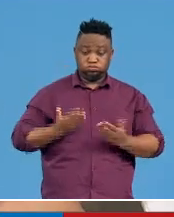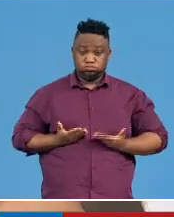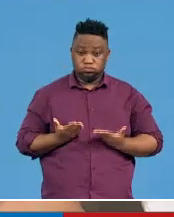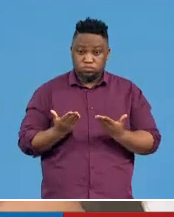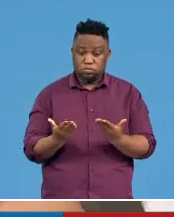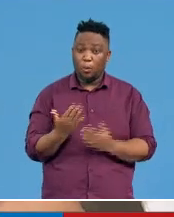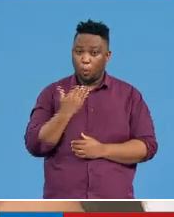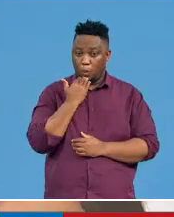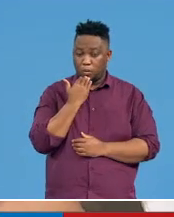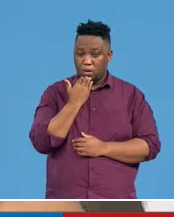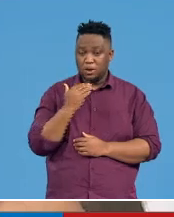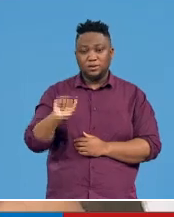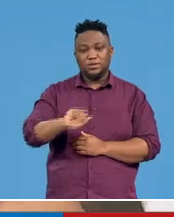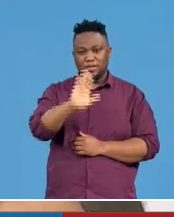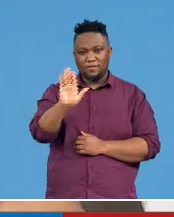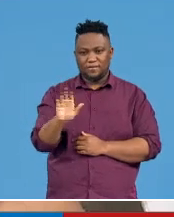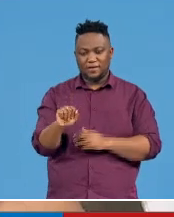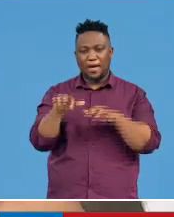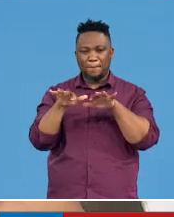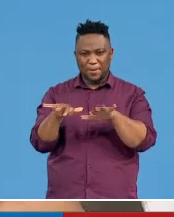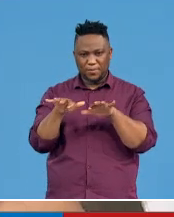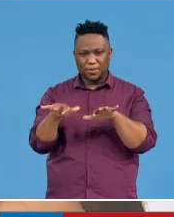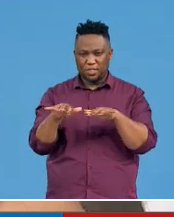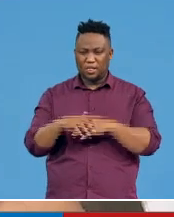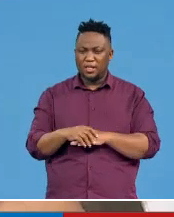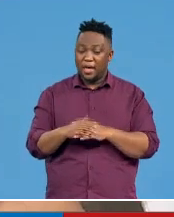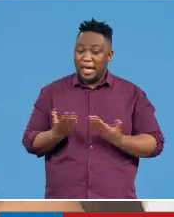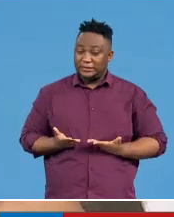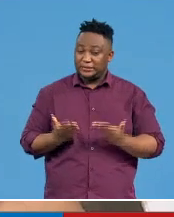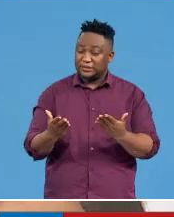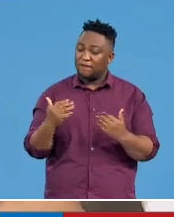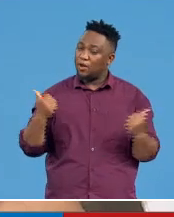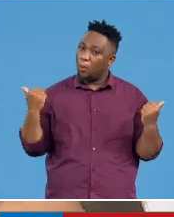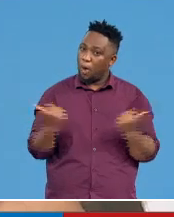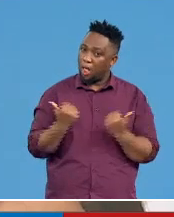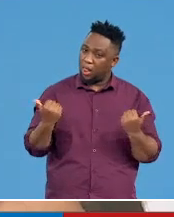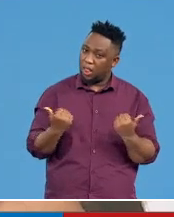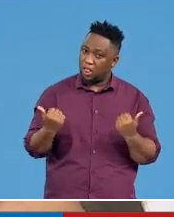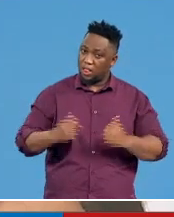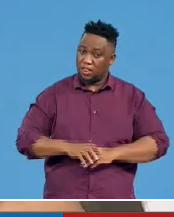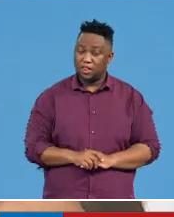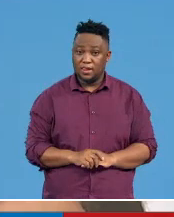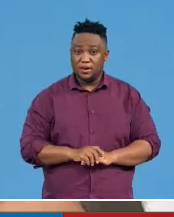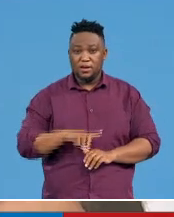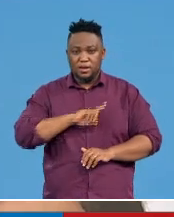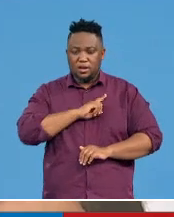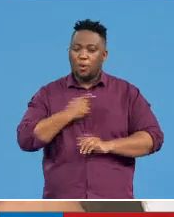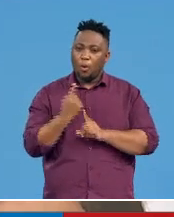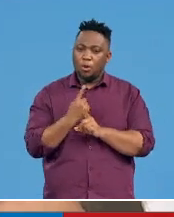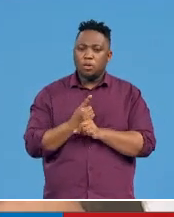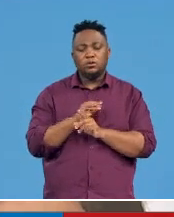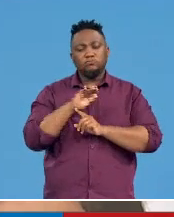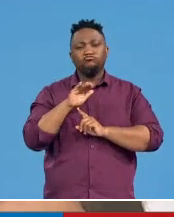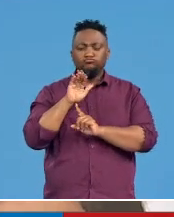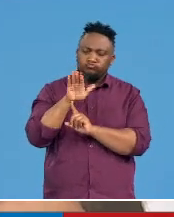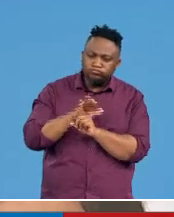served the people of South Africa with distinction, with dedication, with humility,